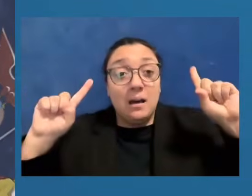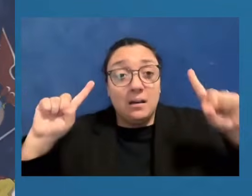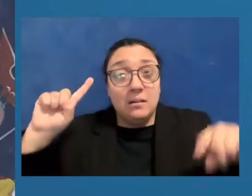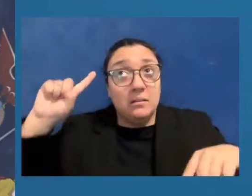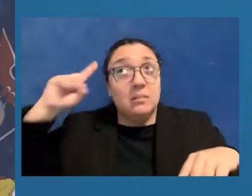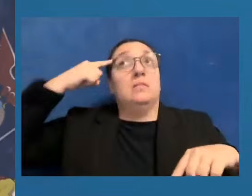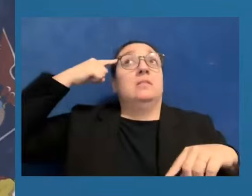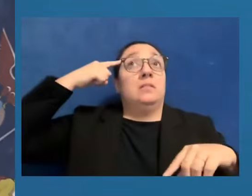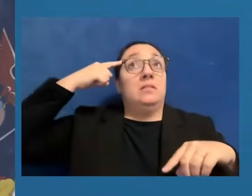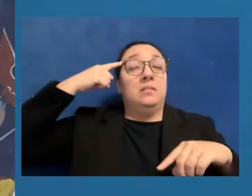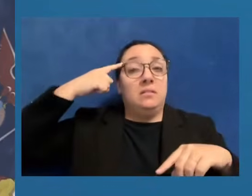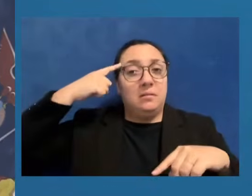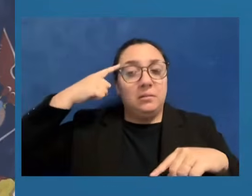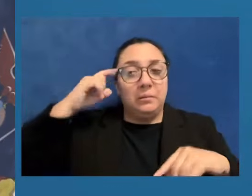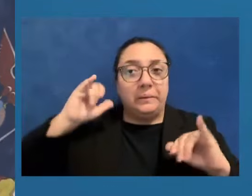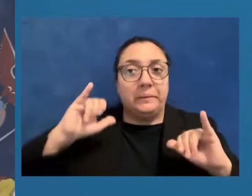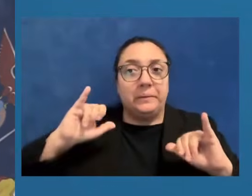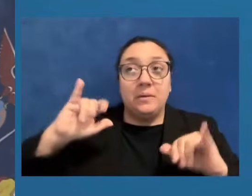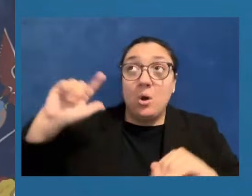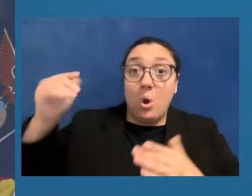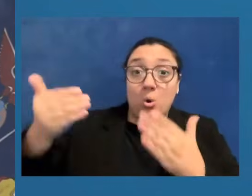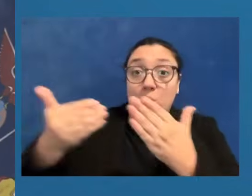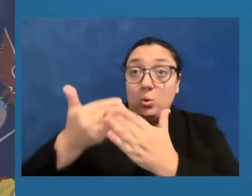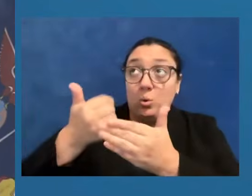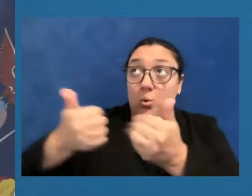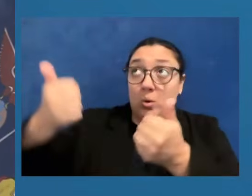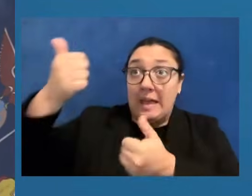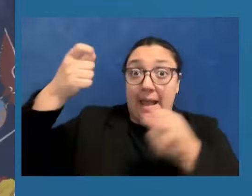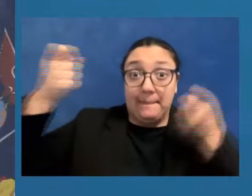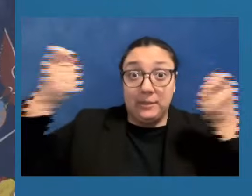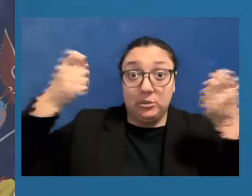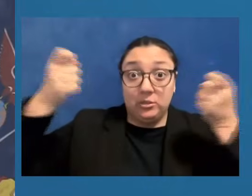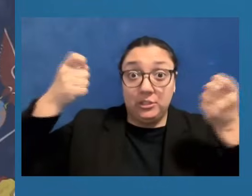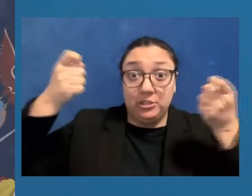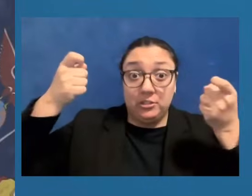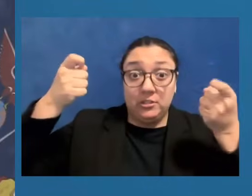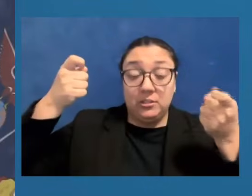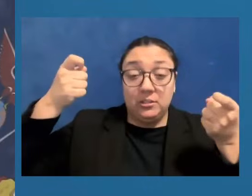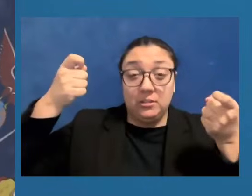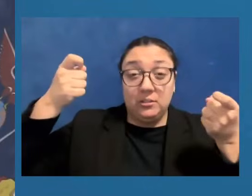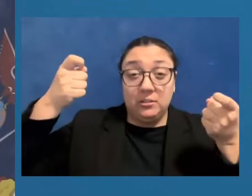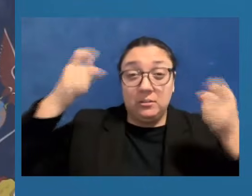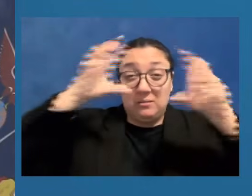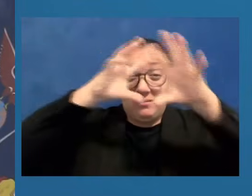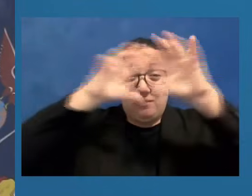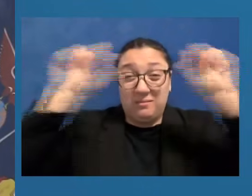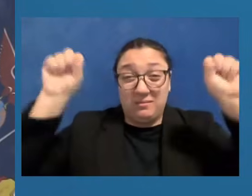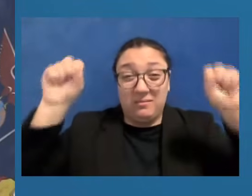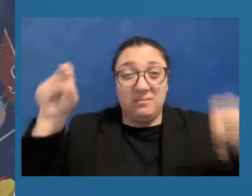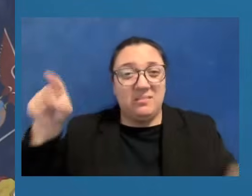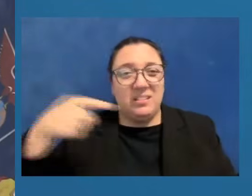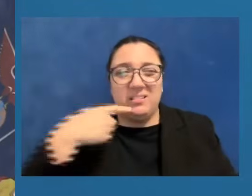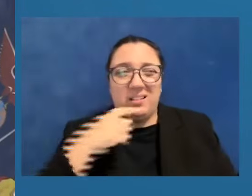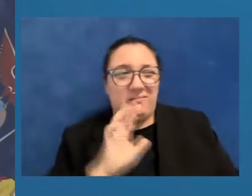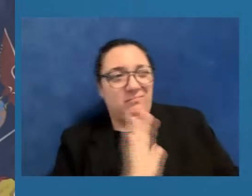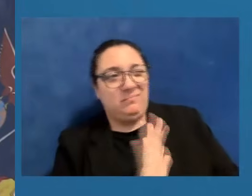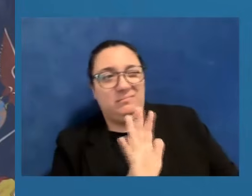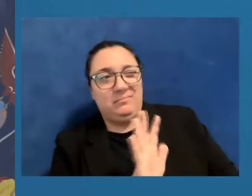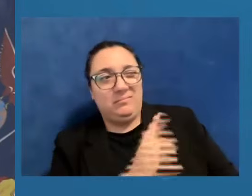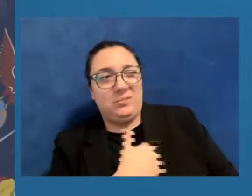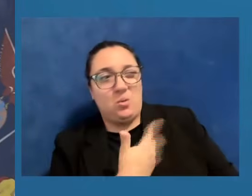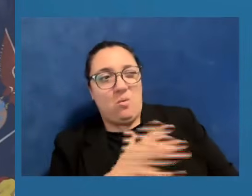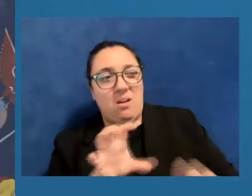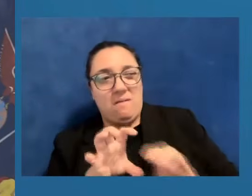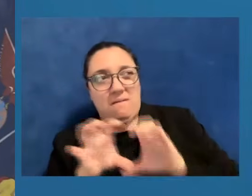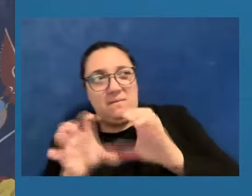a new administration that decides that that is not anywhere where we want to put our resources because it's just